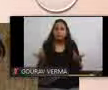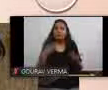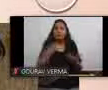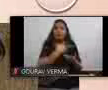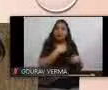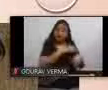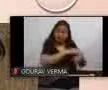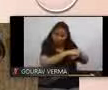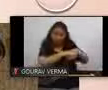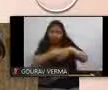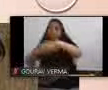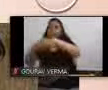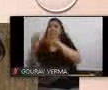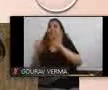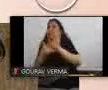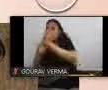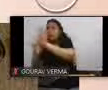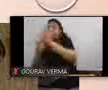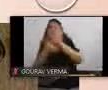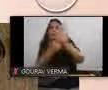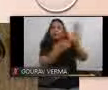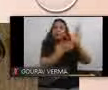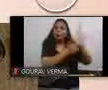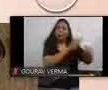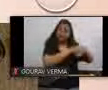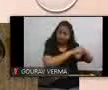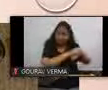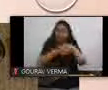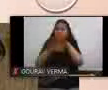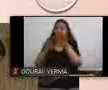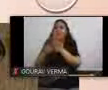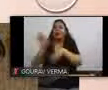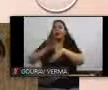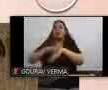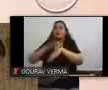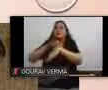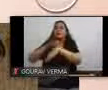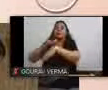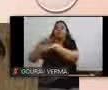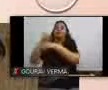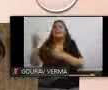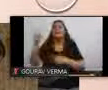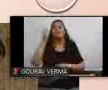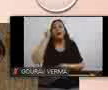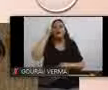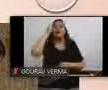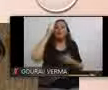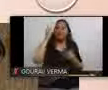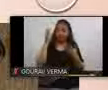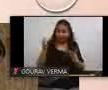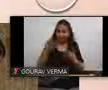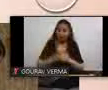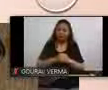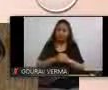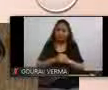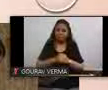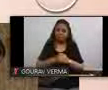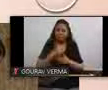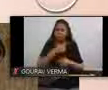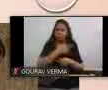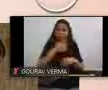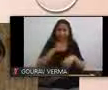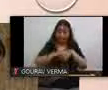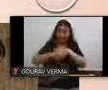we provide the experiences, then they get, and children very quickly do get interested in